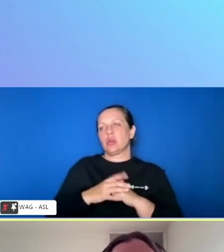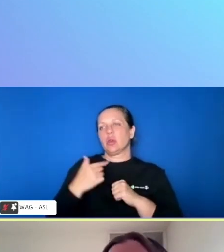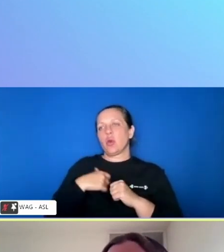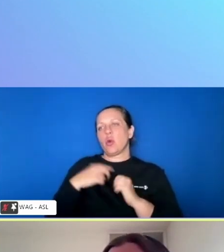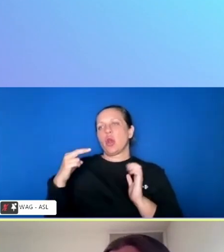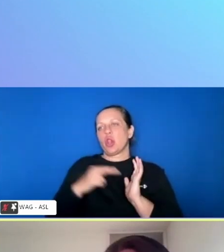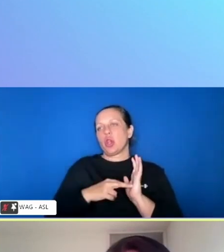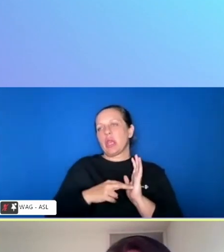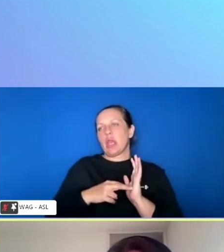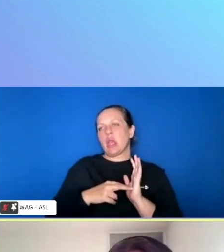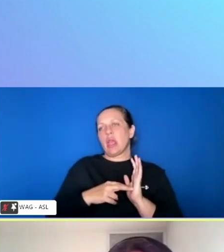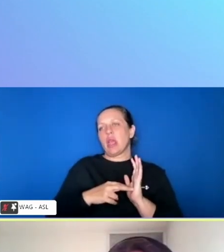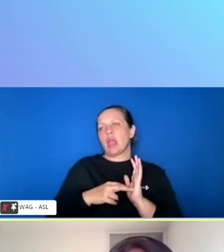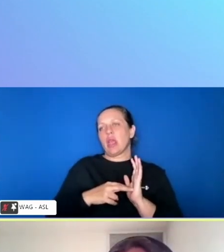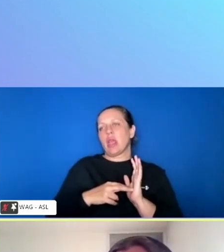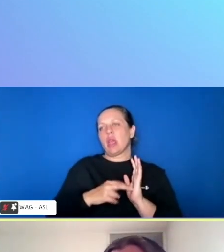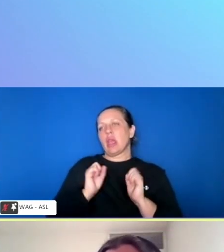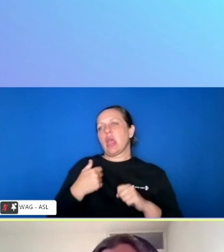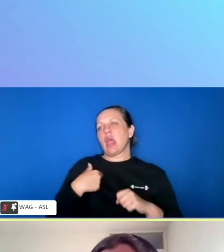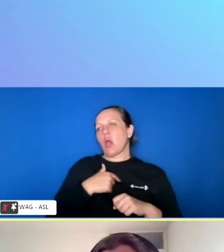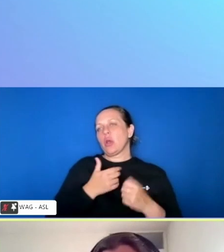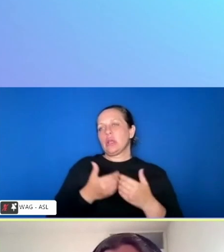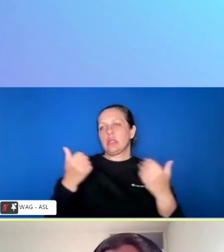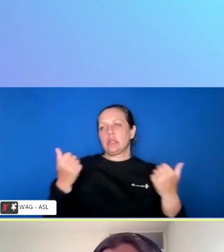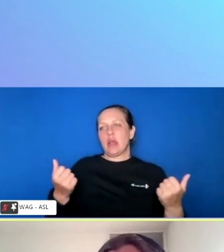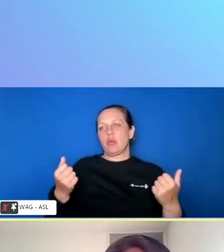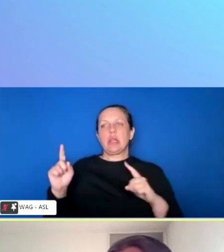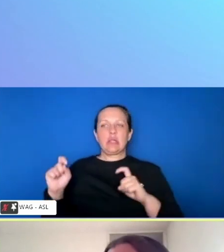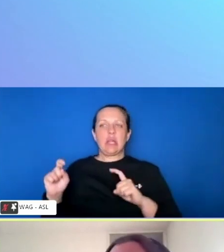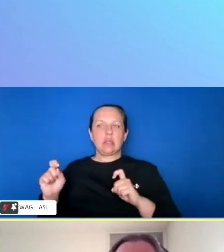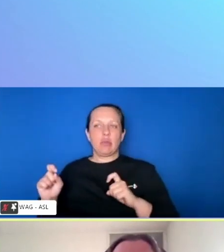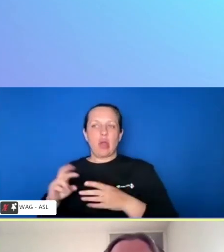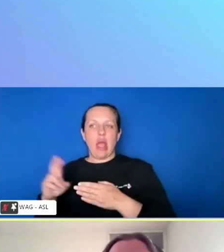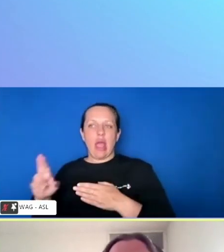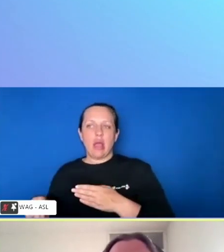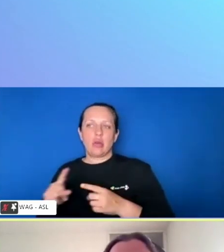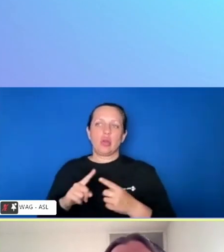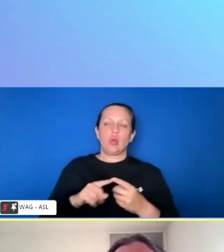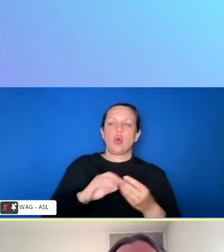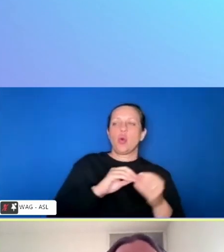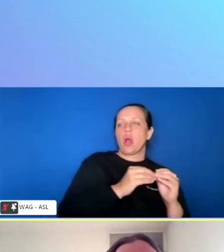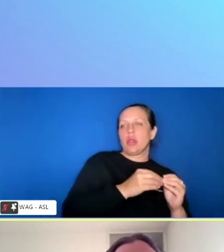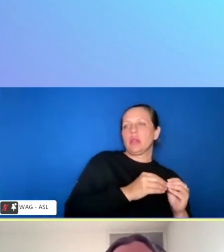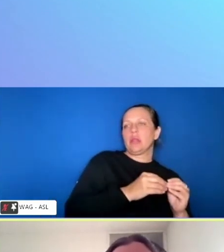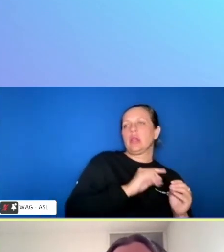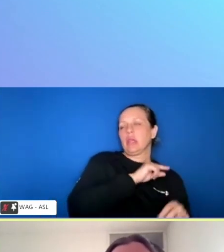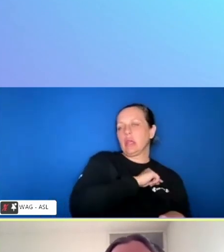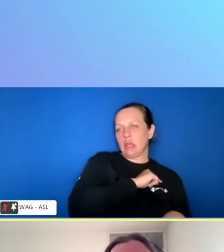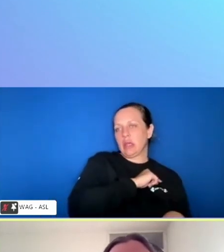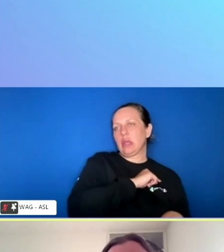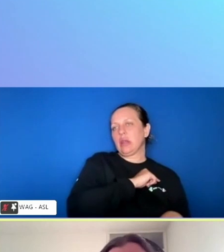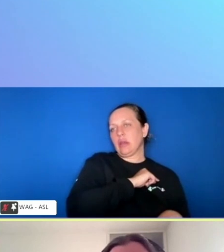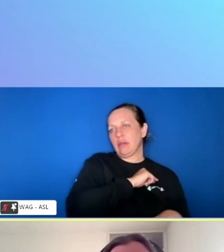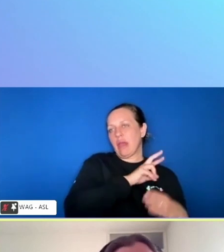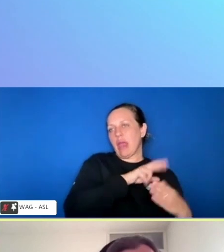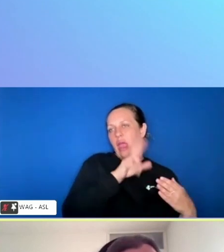looking at, can we separate testable outcomes from qualitative outcomes, where things maybe not